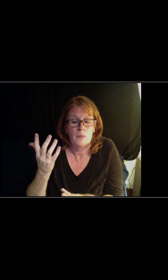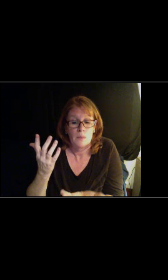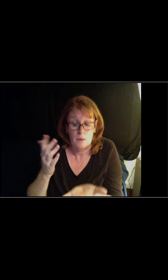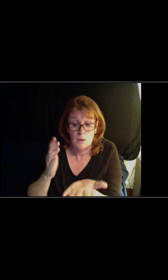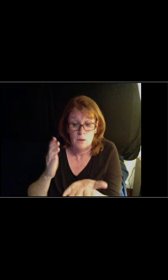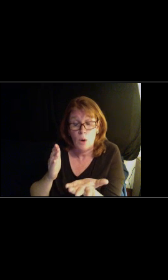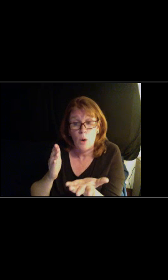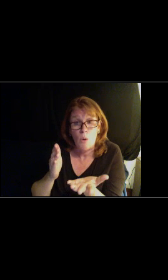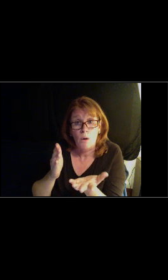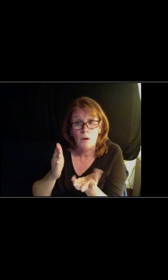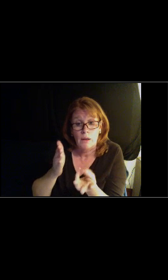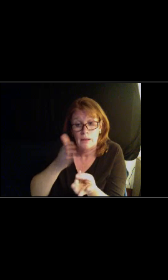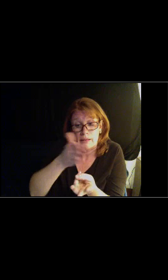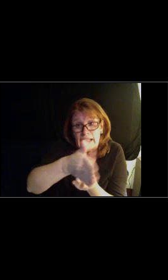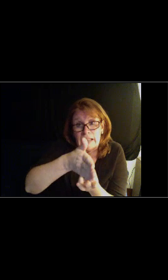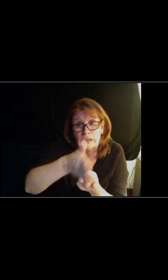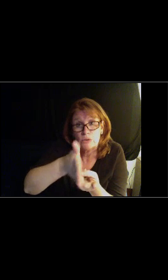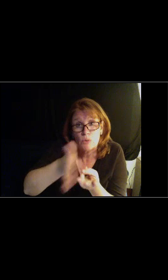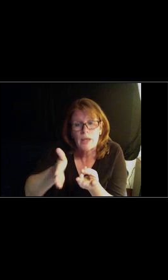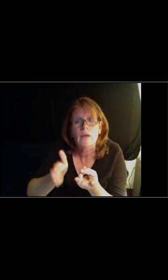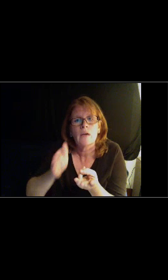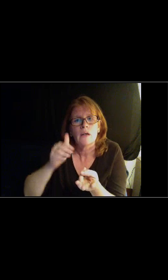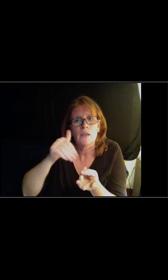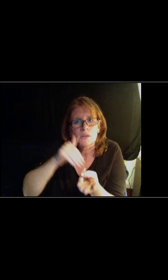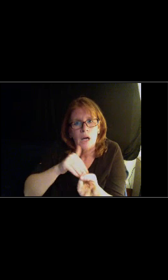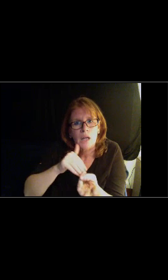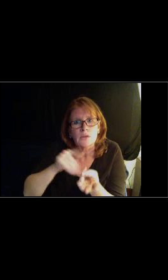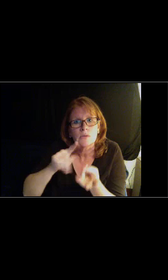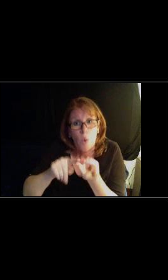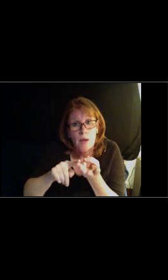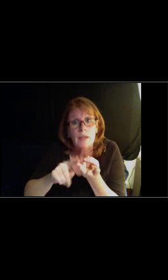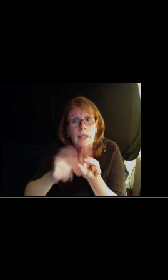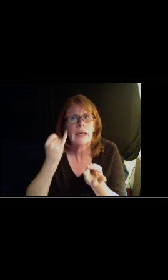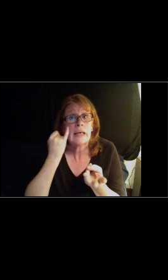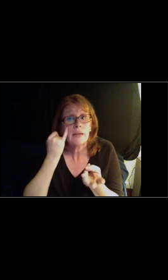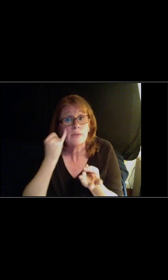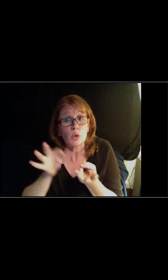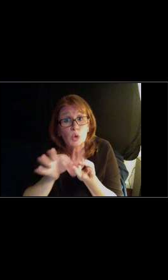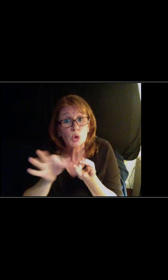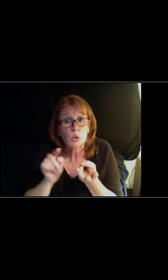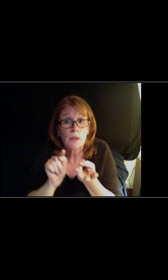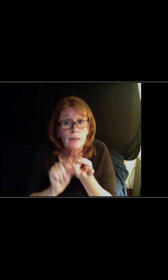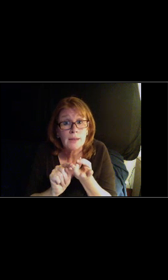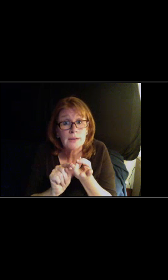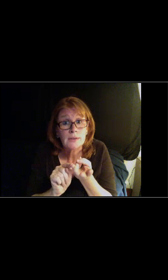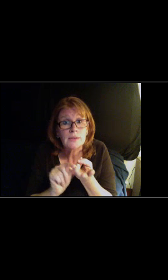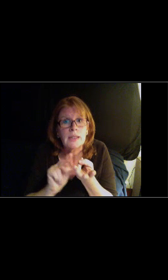treatment is so that the deaf individual would understand what these options are.